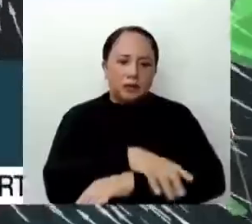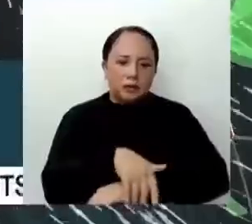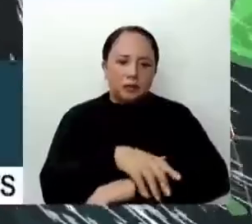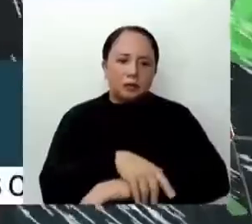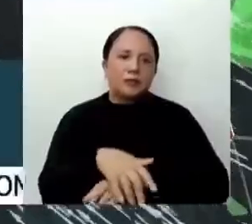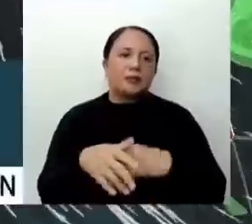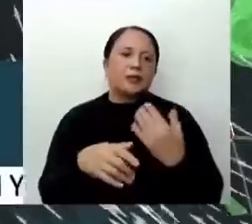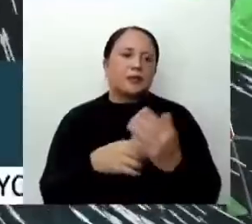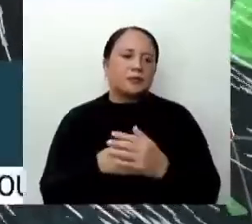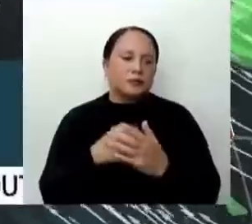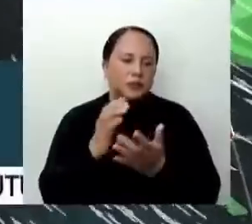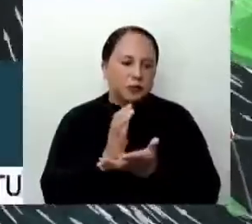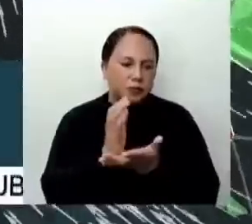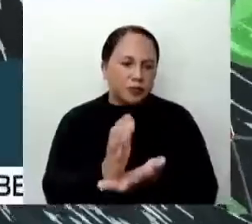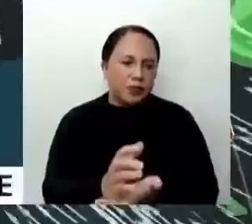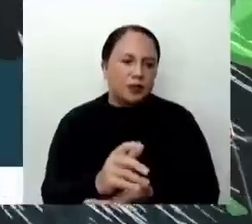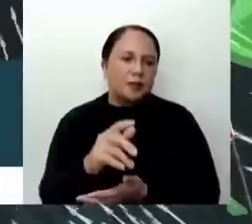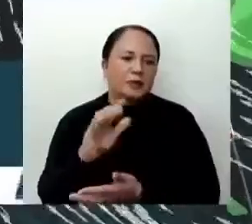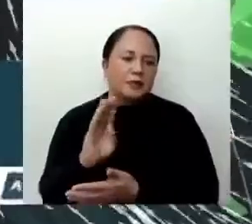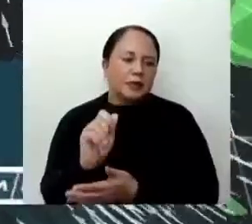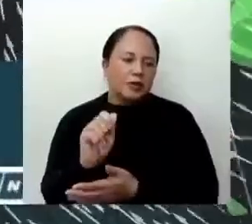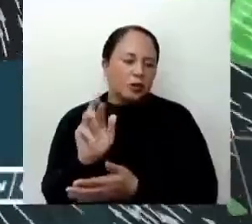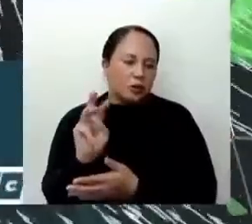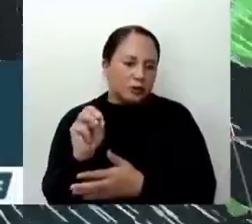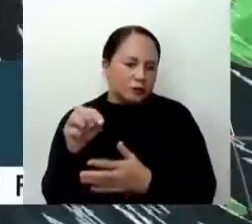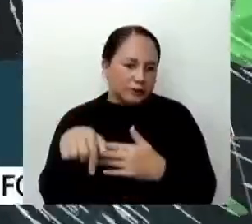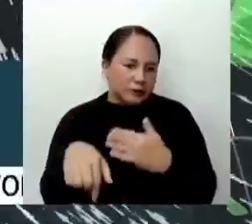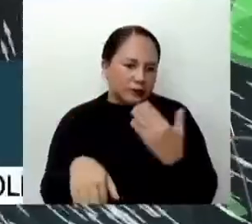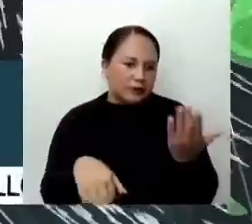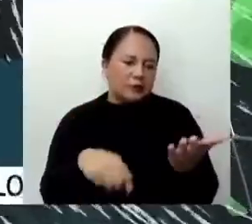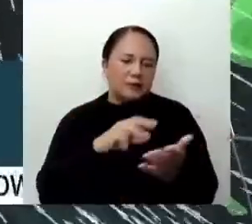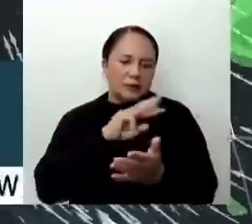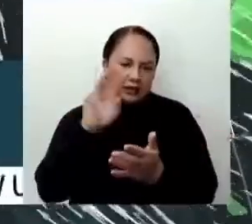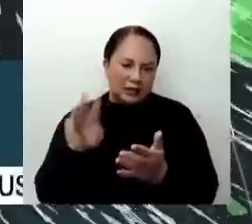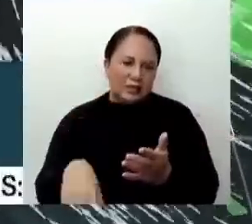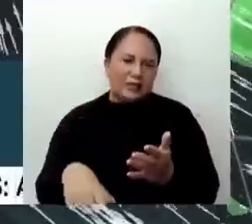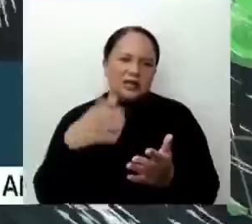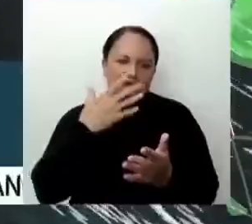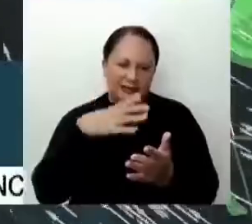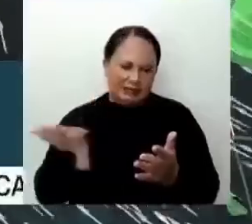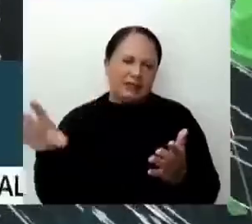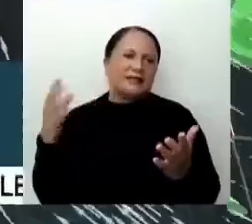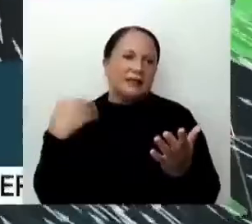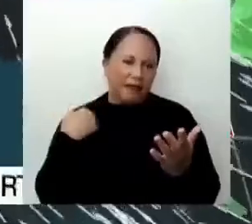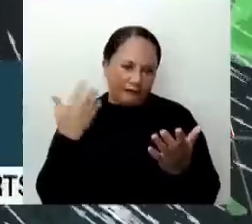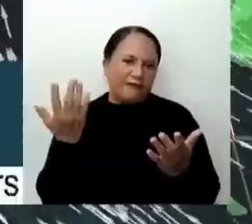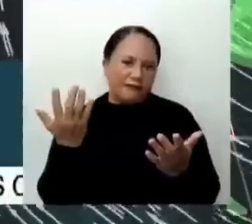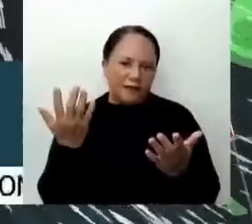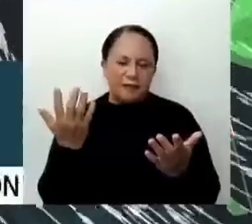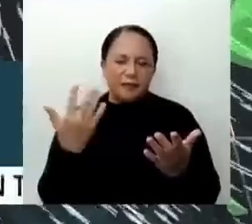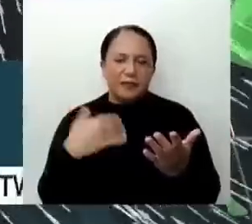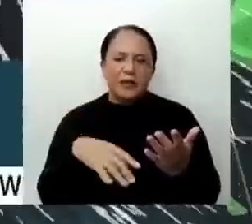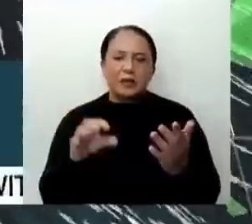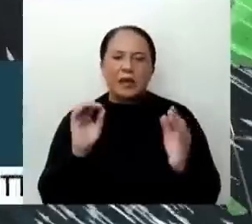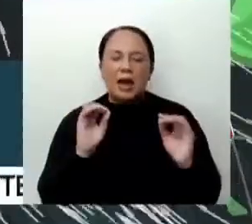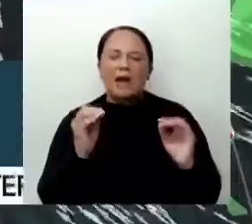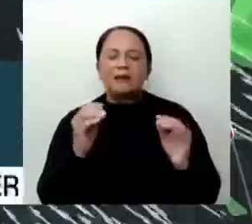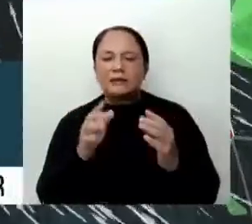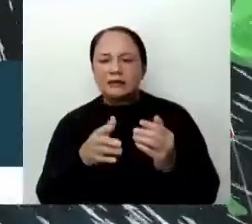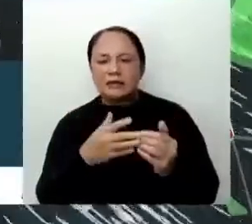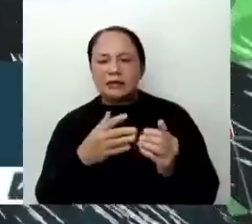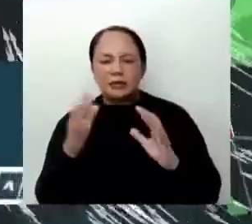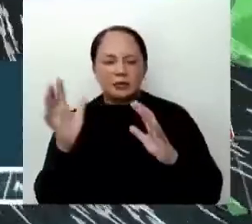Zamboanga Peninsula, and BARMM. Here in Metro Manila, the sun is still brightly shining. There will be some occasions of